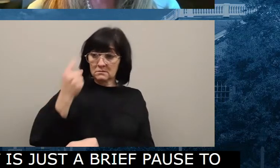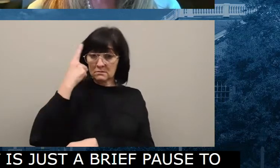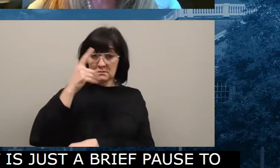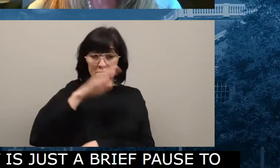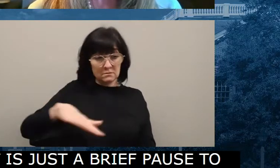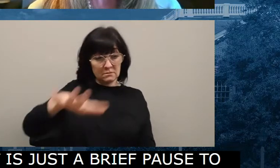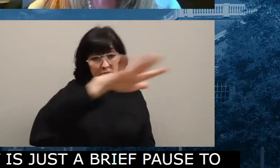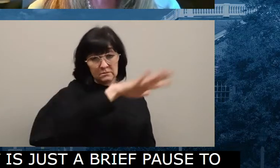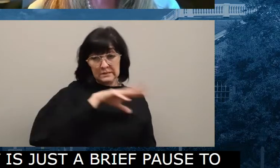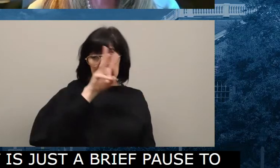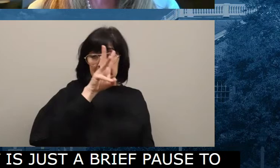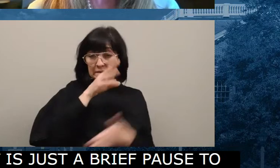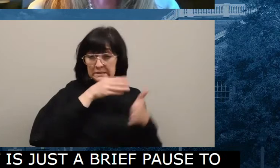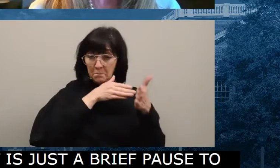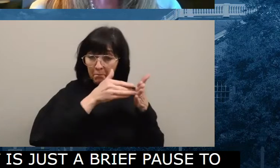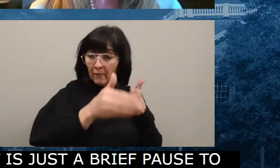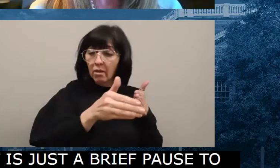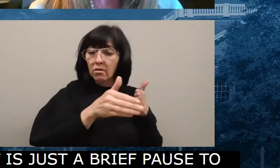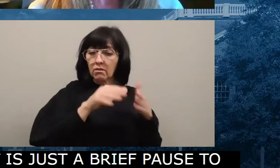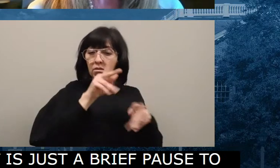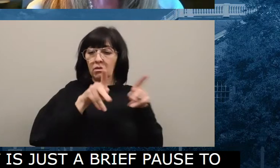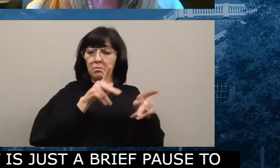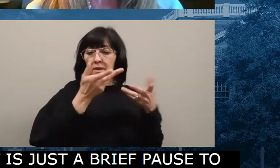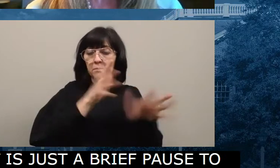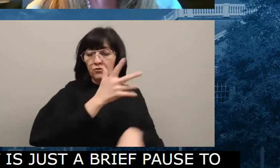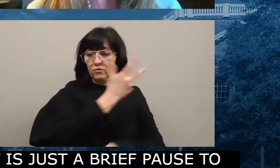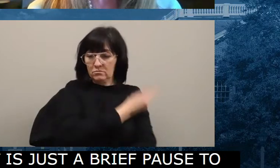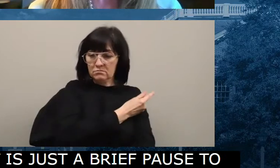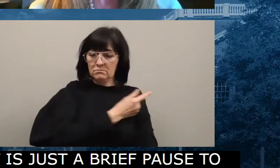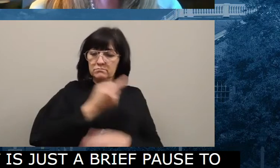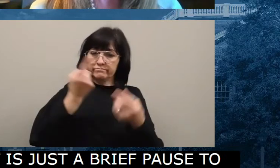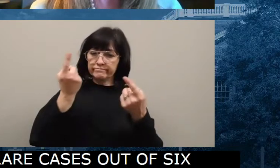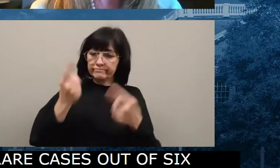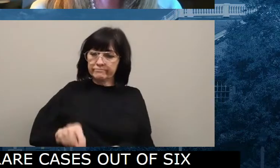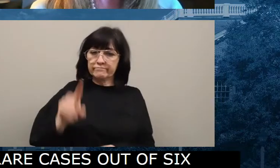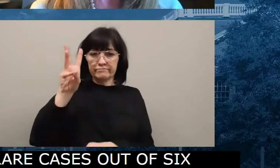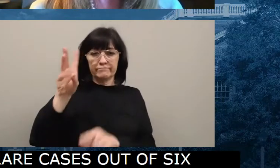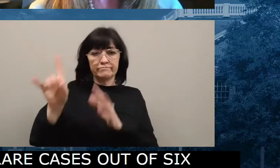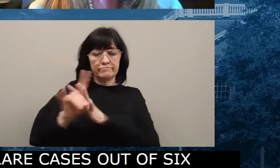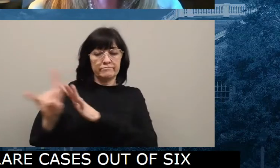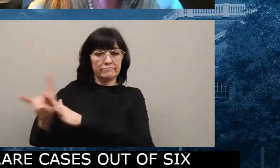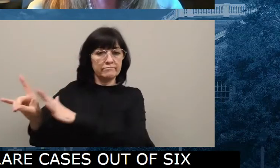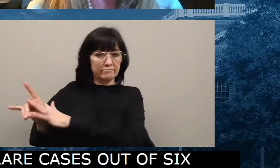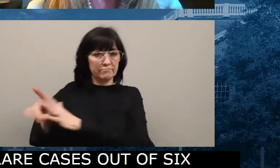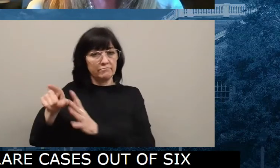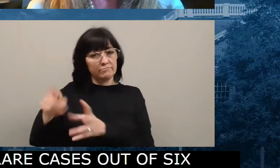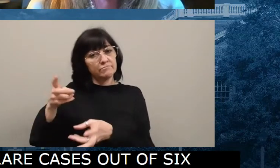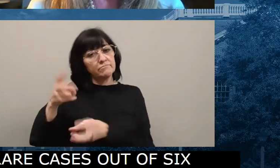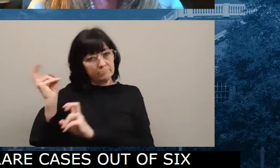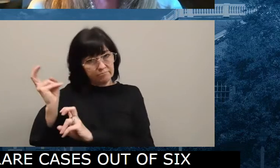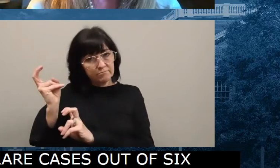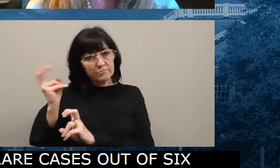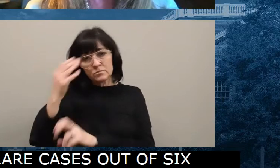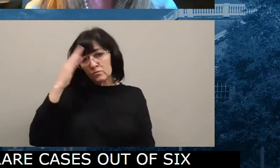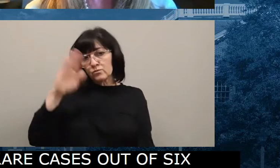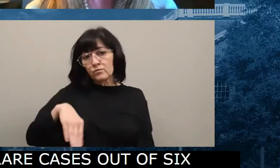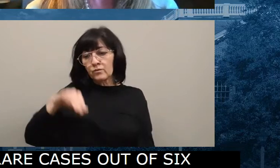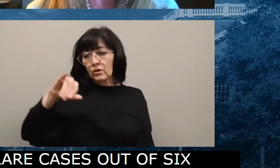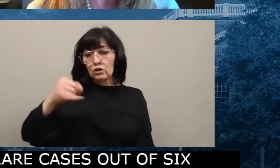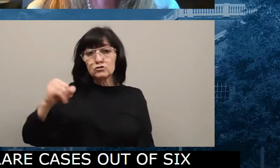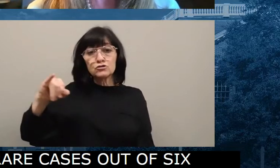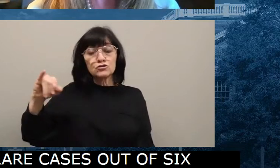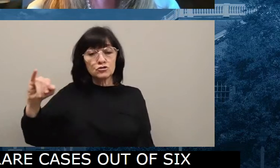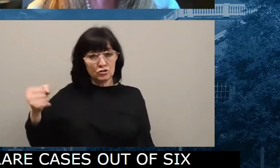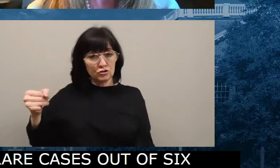vaccines, a very insignificant percentages of those made. We know that the J&J one-dose vaccine was